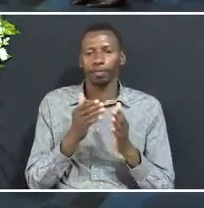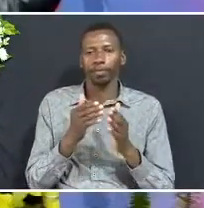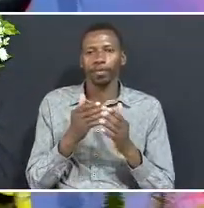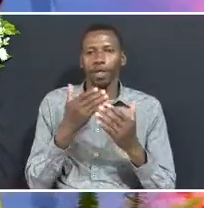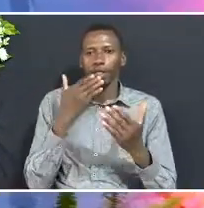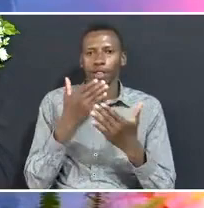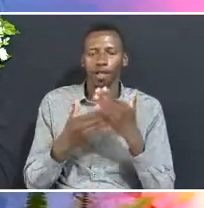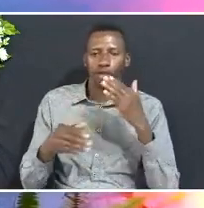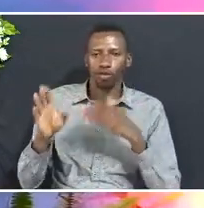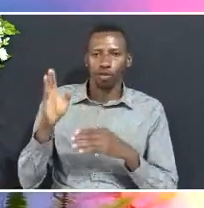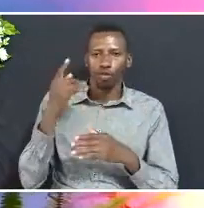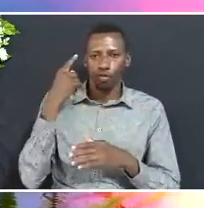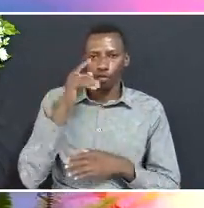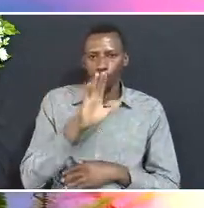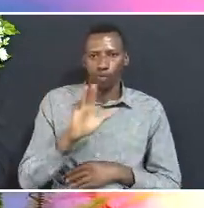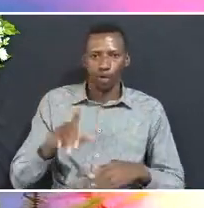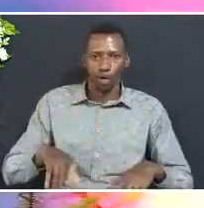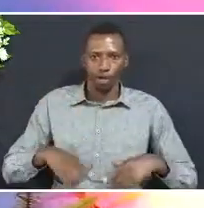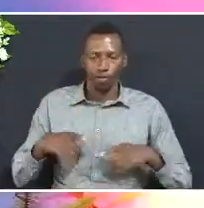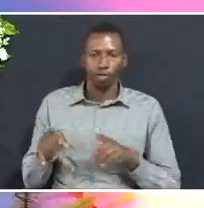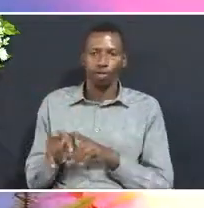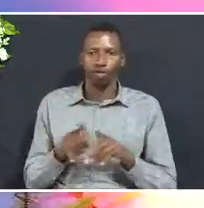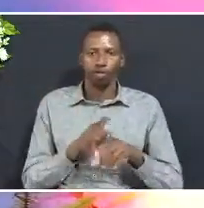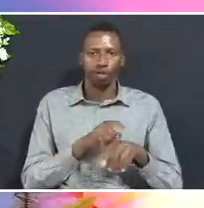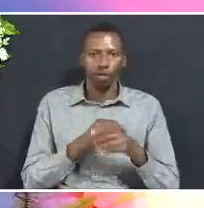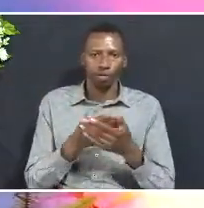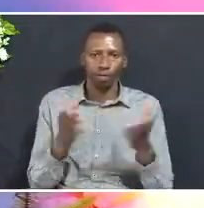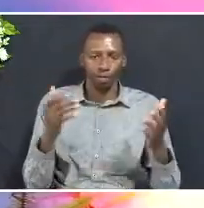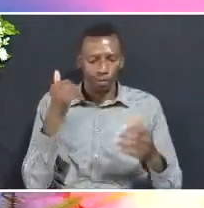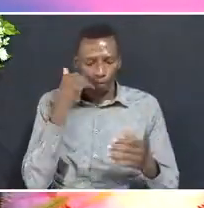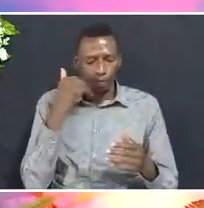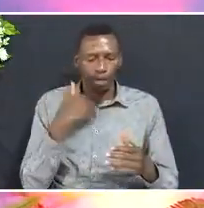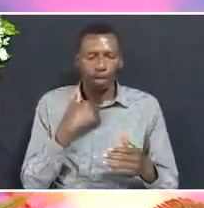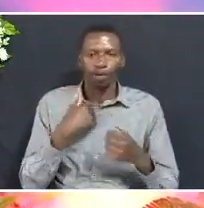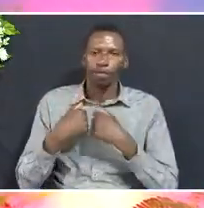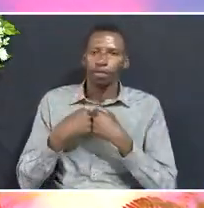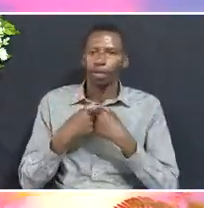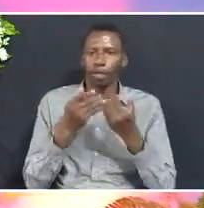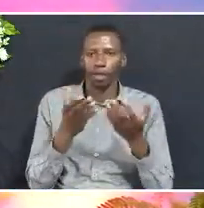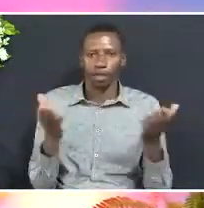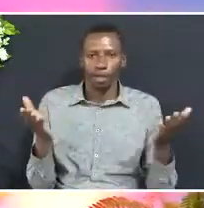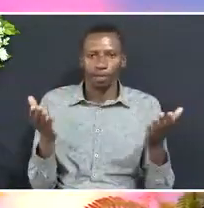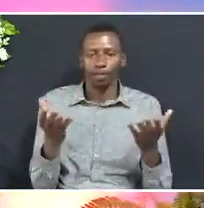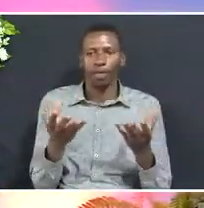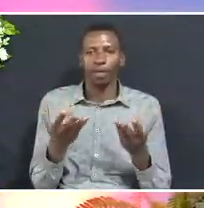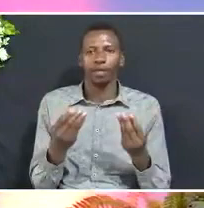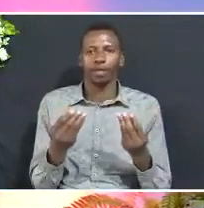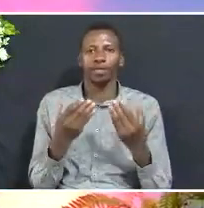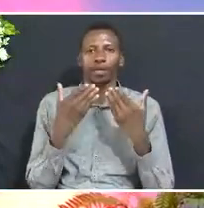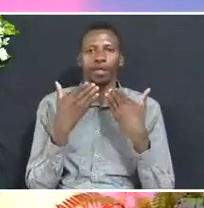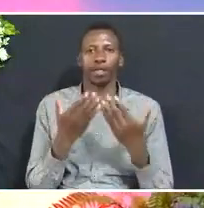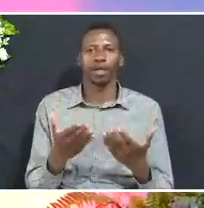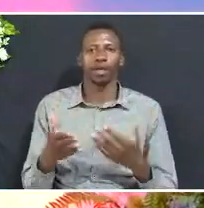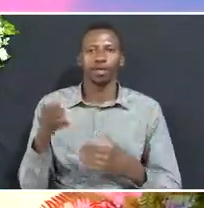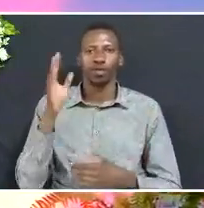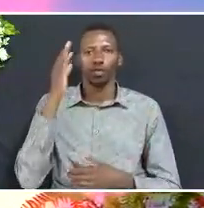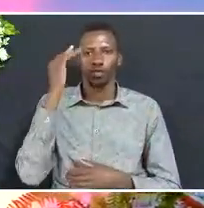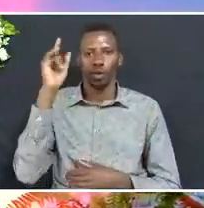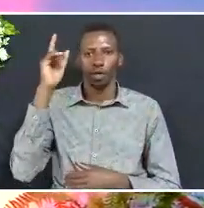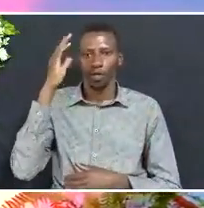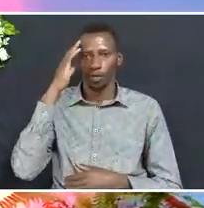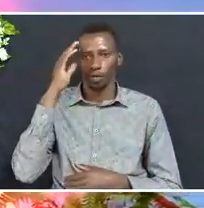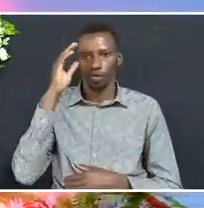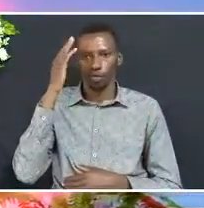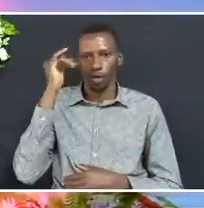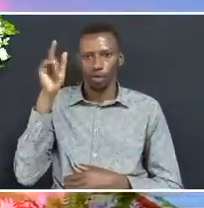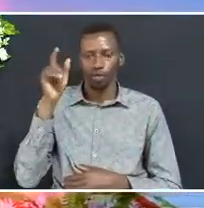for your life. Even when you are sick, even when you have challenges, simply thank God, because He knows why you are in that